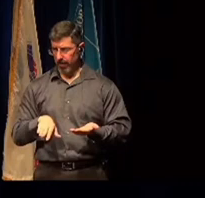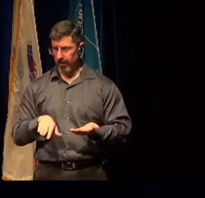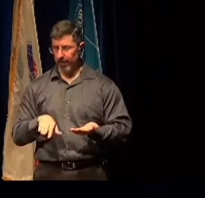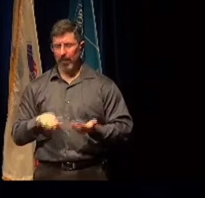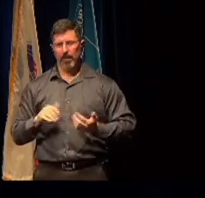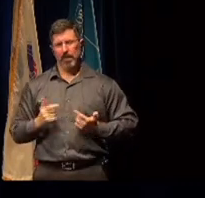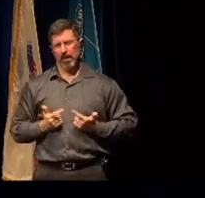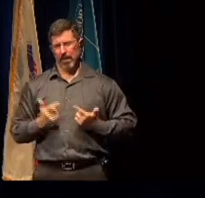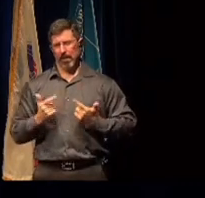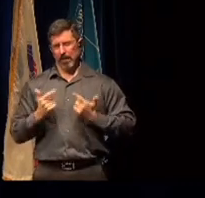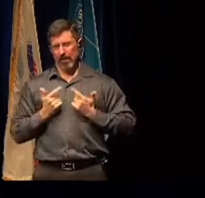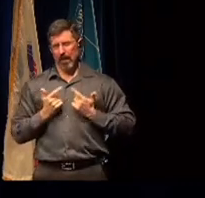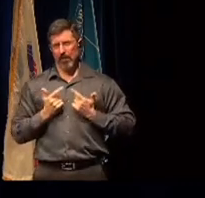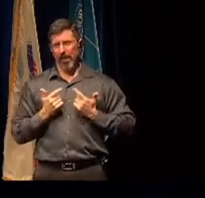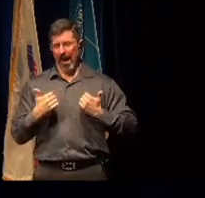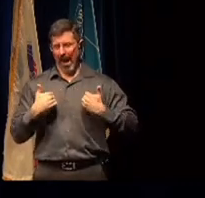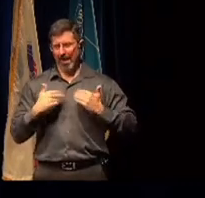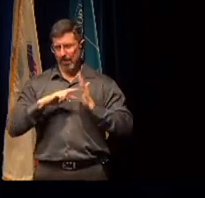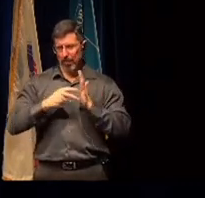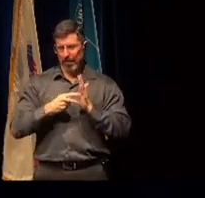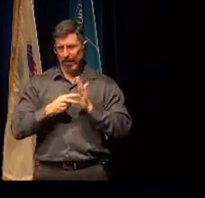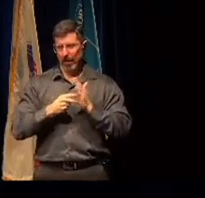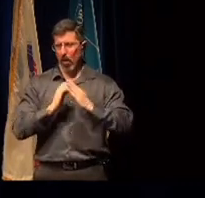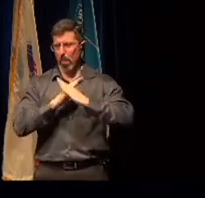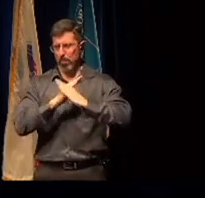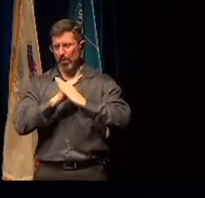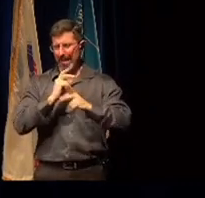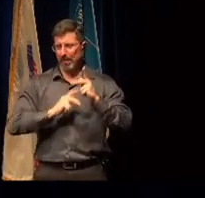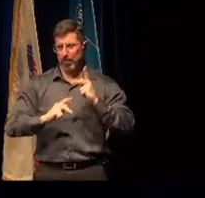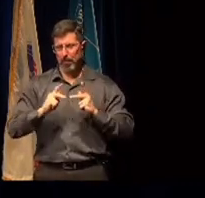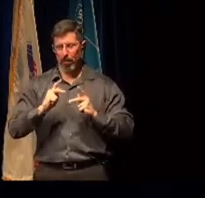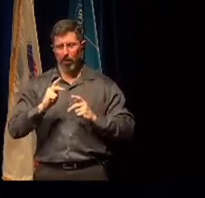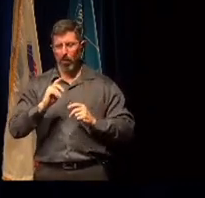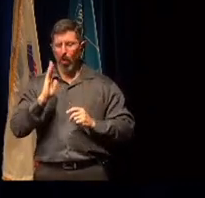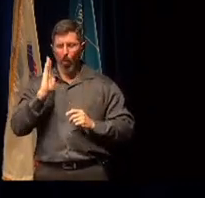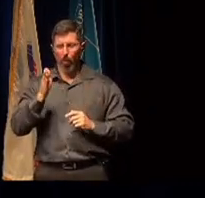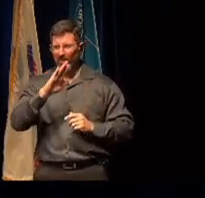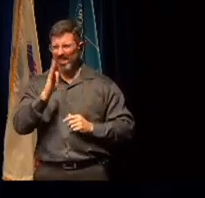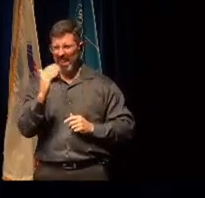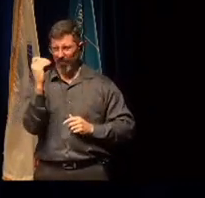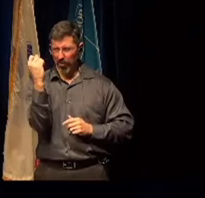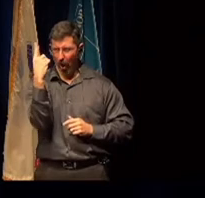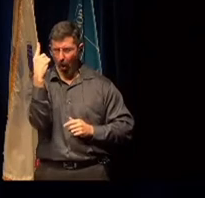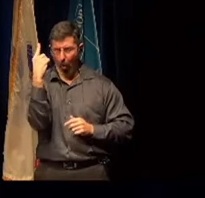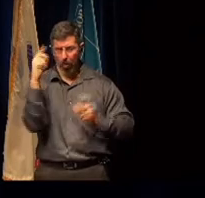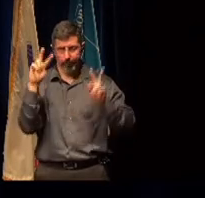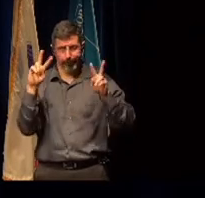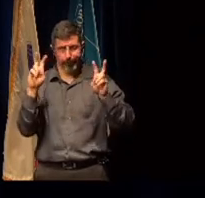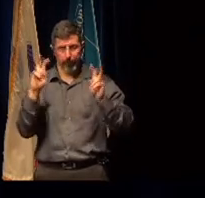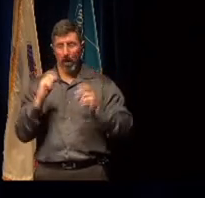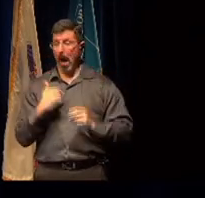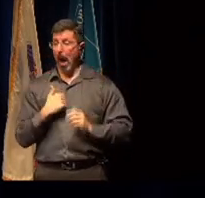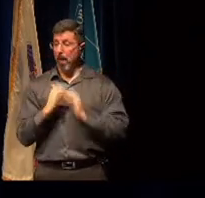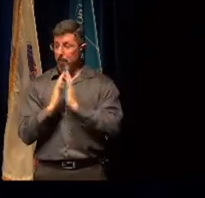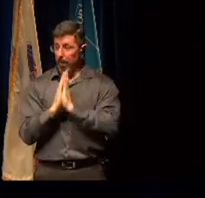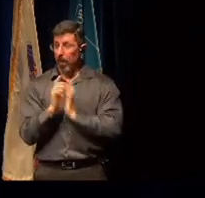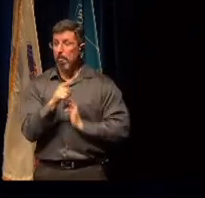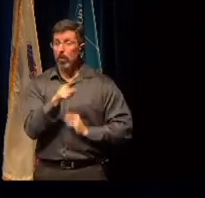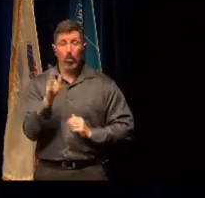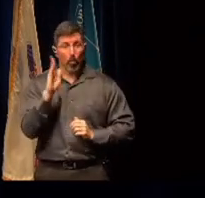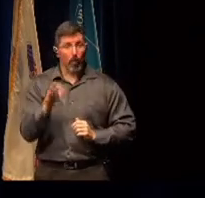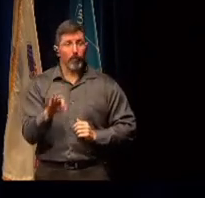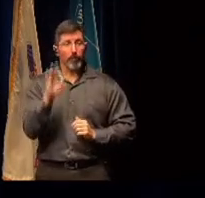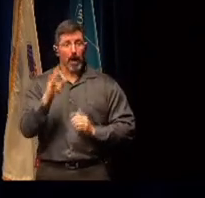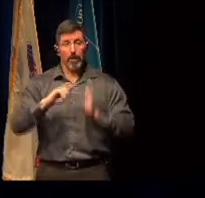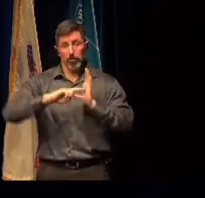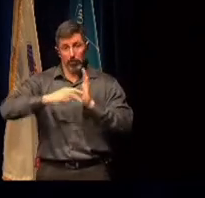a meaning the protected may never know. I pray that through the chaos and battles of life, you may find meaning in the love